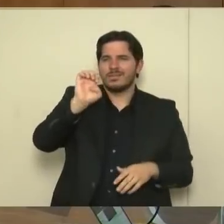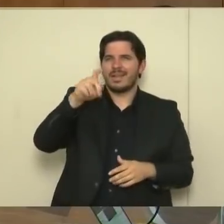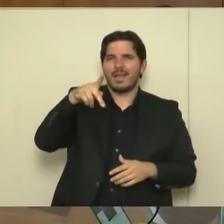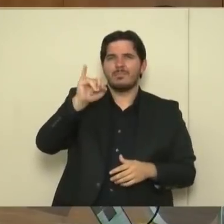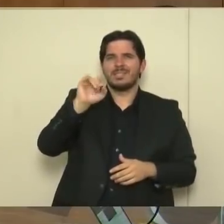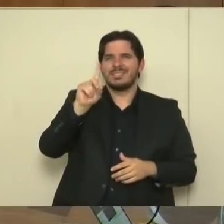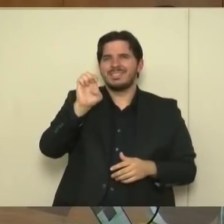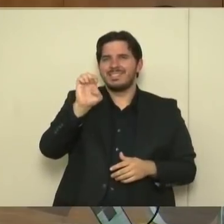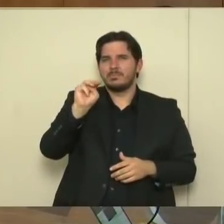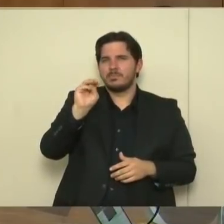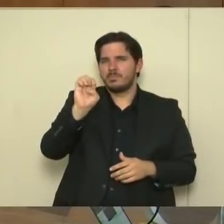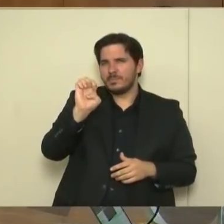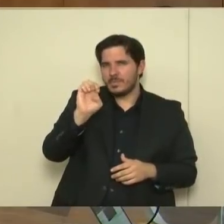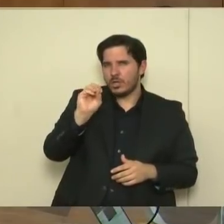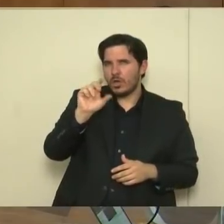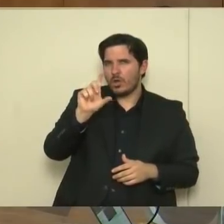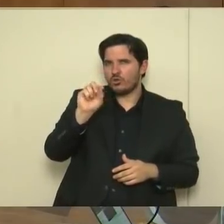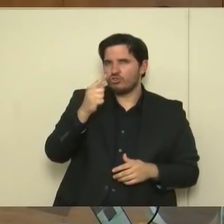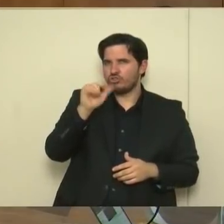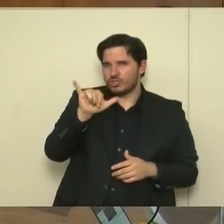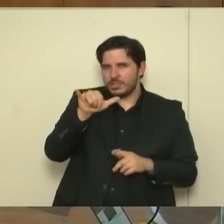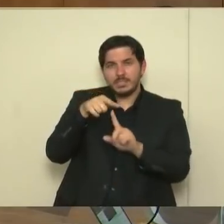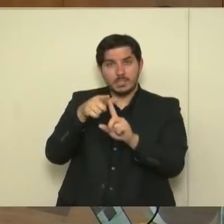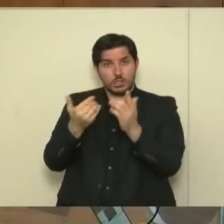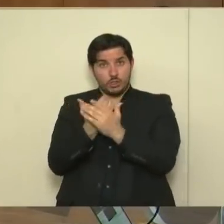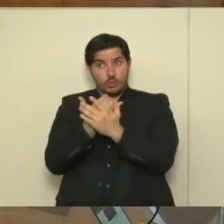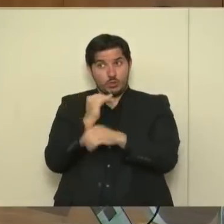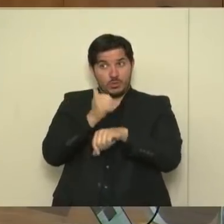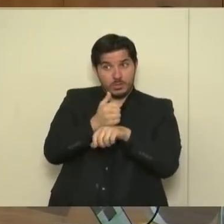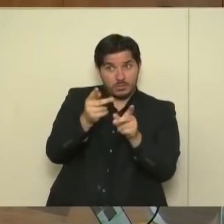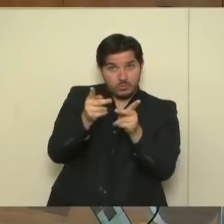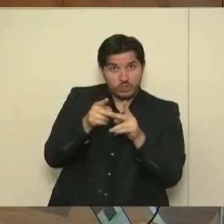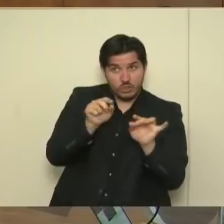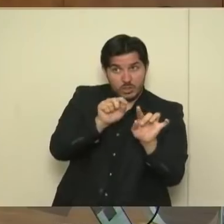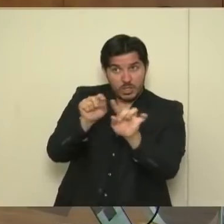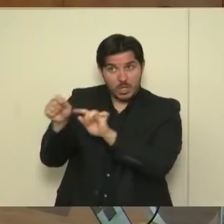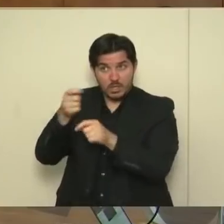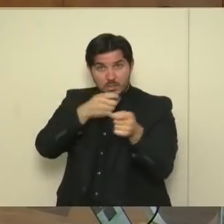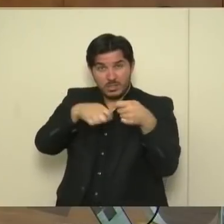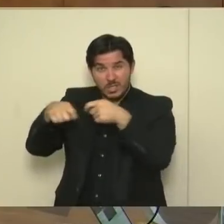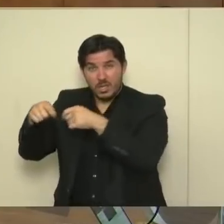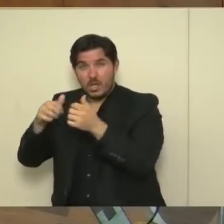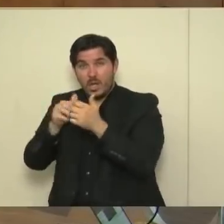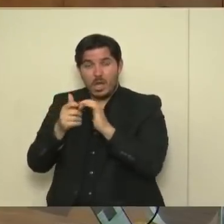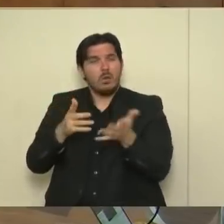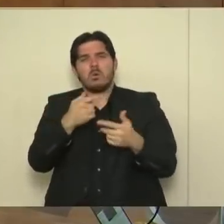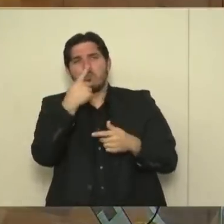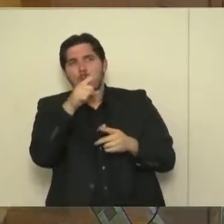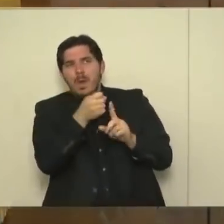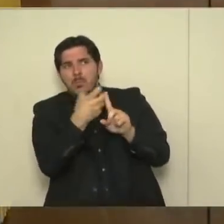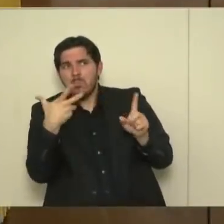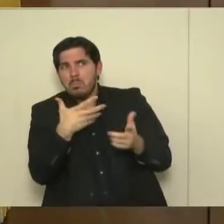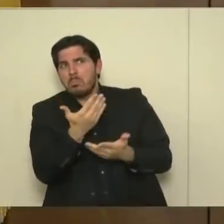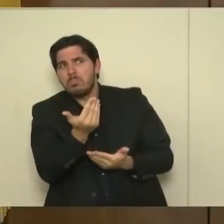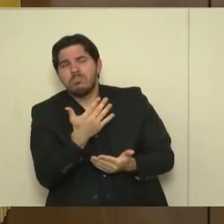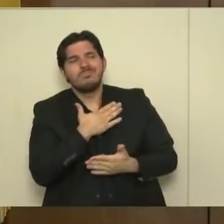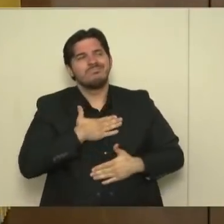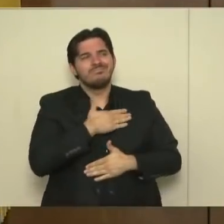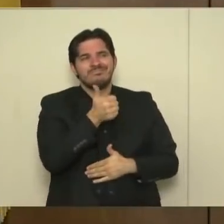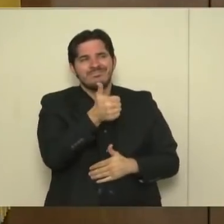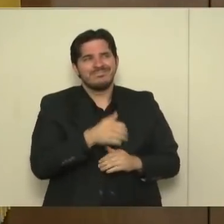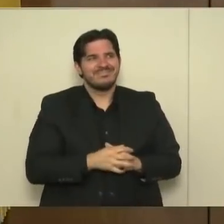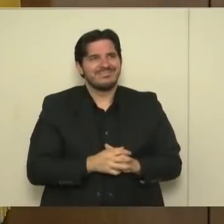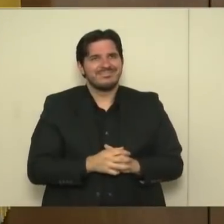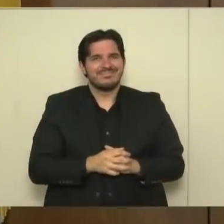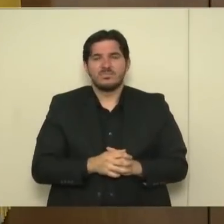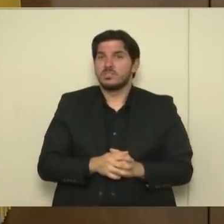new positions. So anything you could provide about that would be appreciated. Thank you so much. Sure, Julia. So I